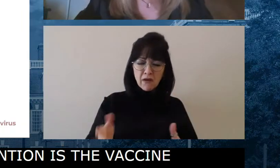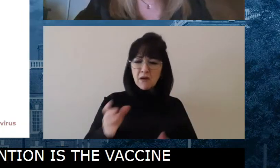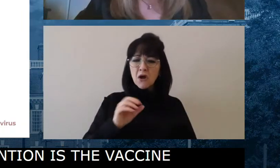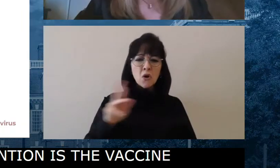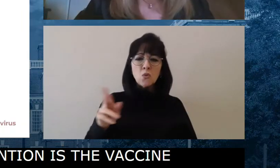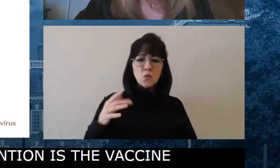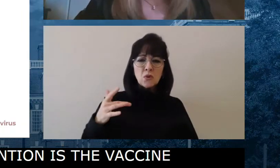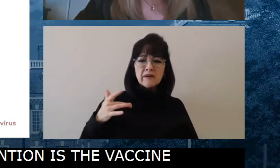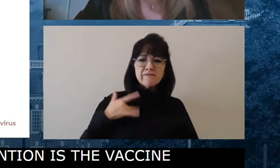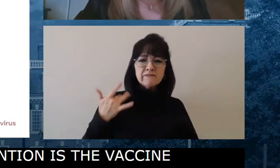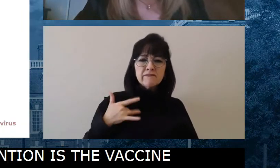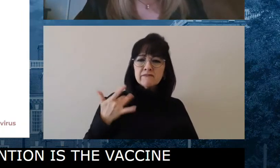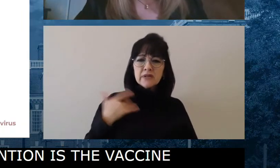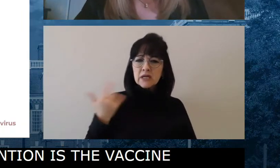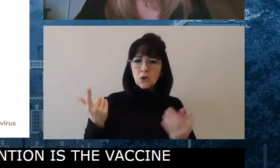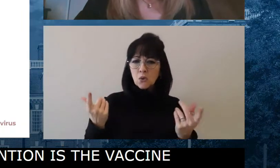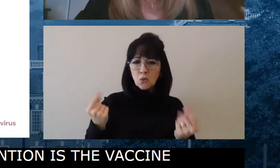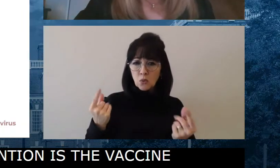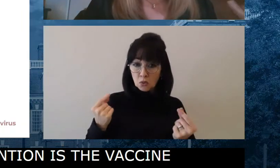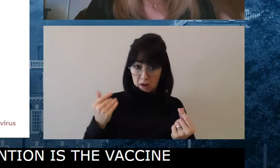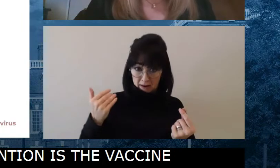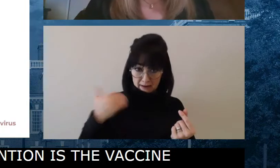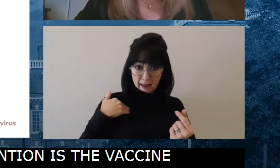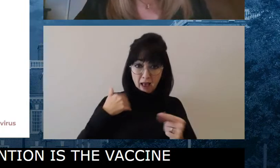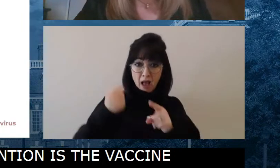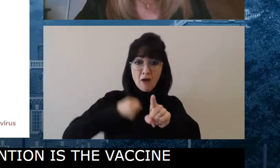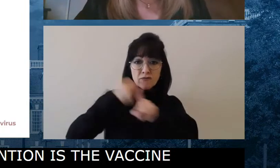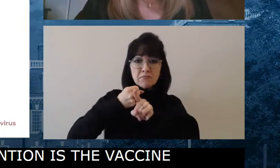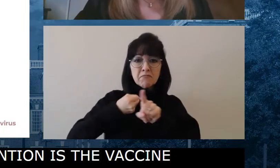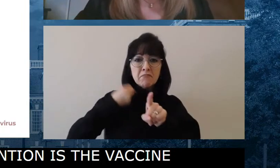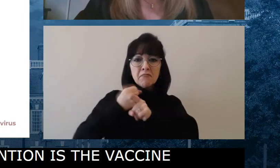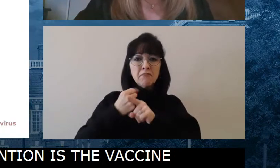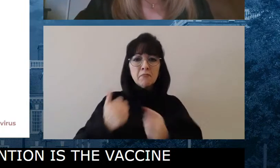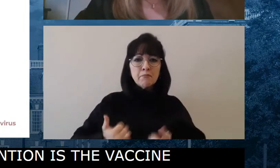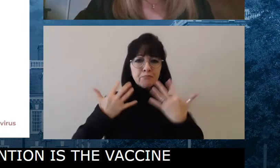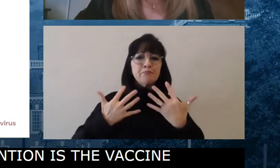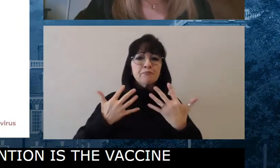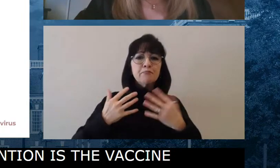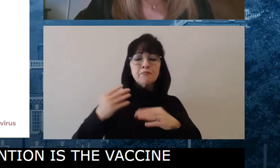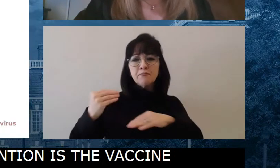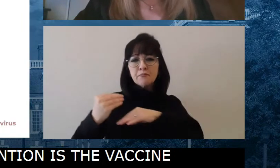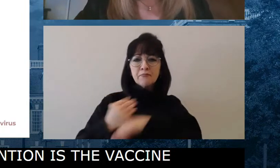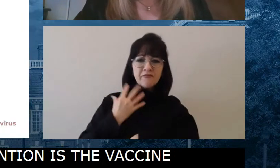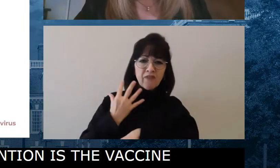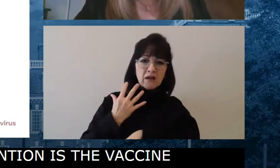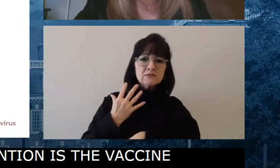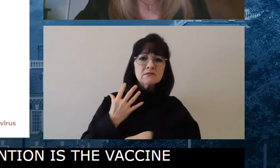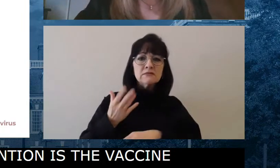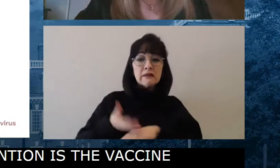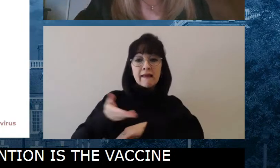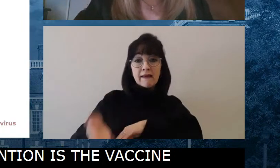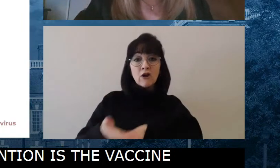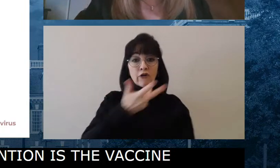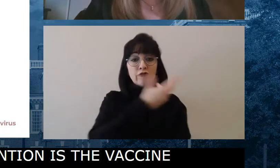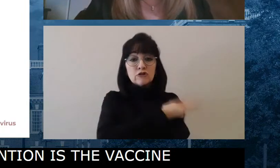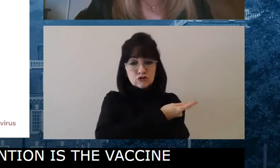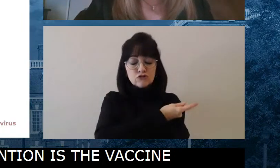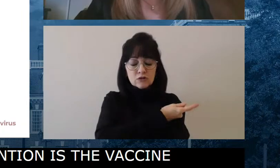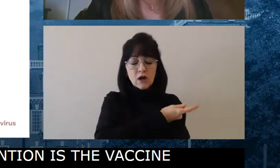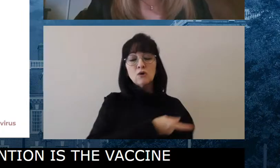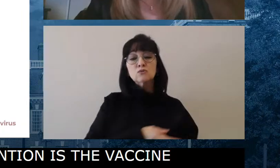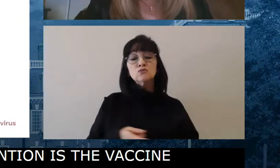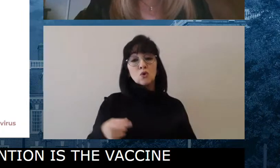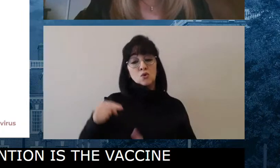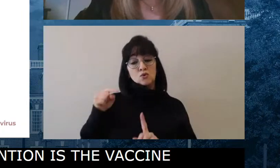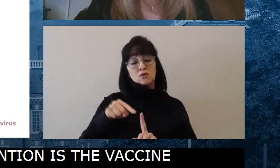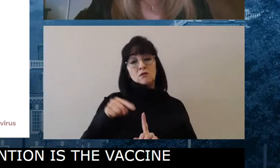to report any side effects. For this COVID vaccine initiative, there's something that the federal government